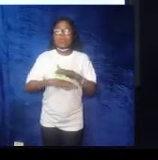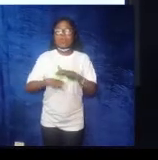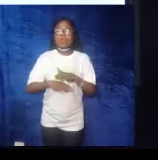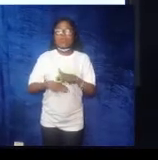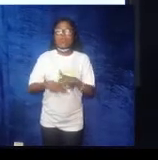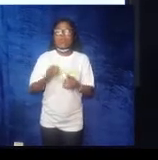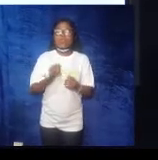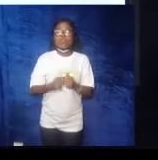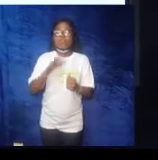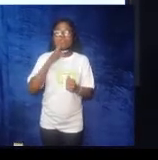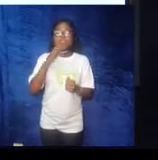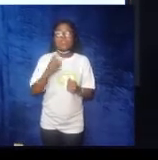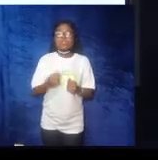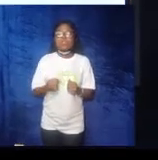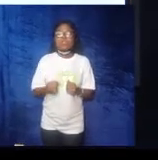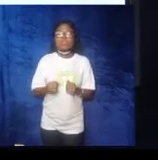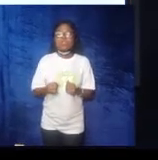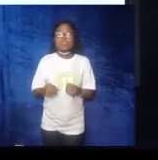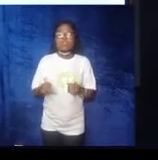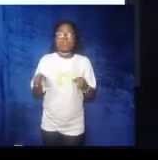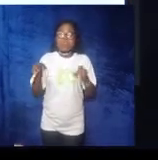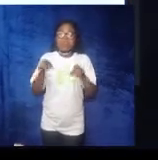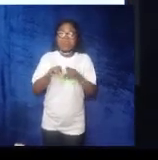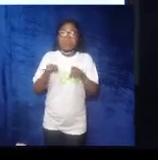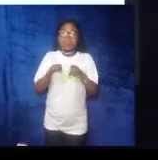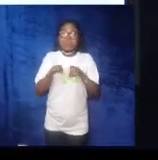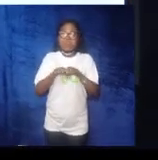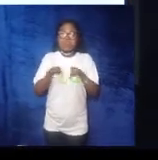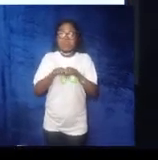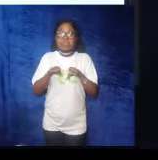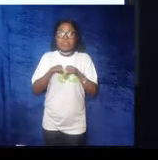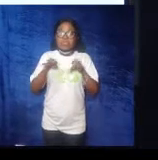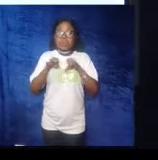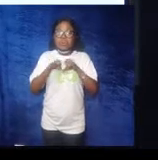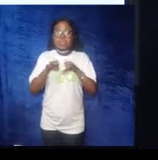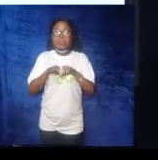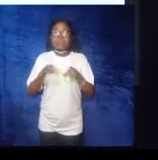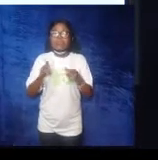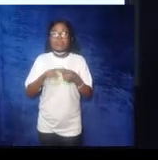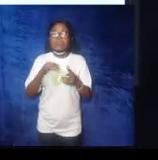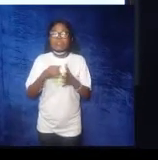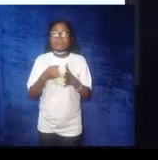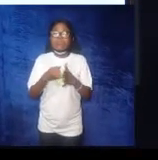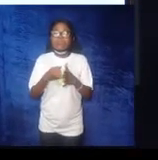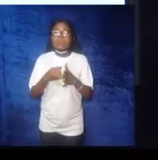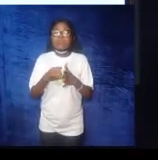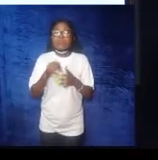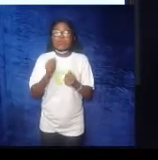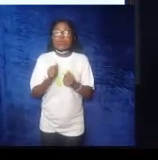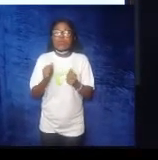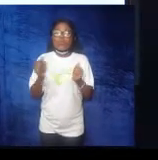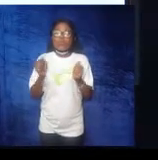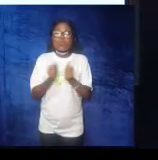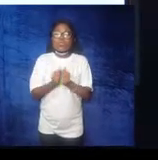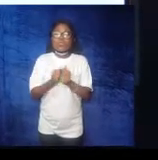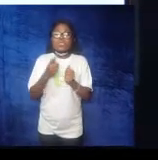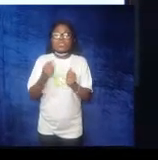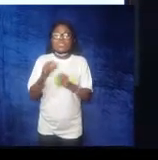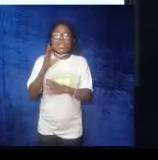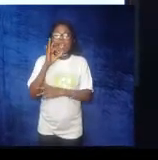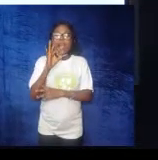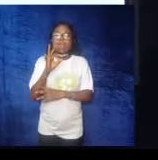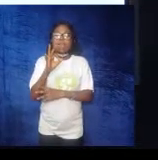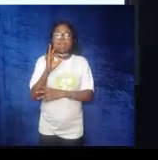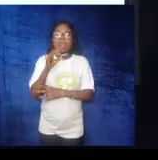This is the shaded angle right here. Which one is corresponding to it? Remember that we will identify corresponding angles with